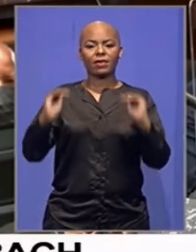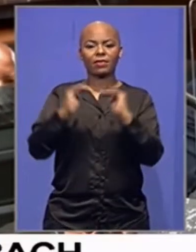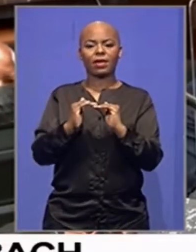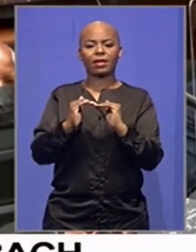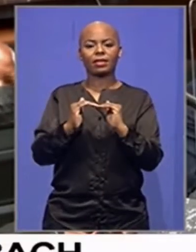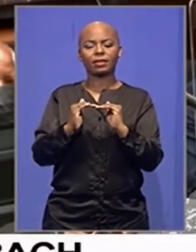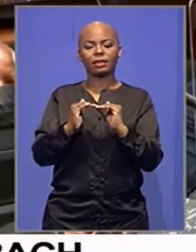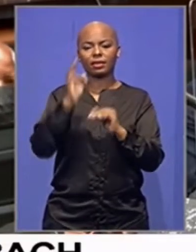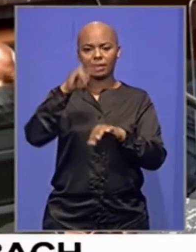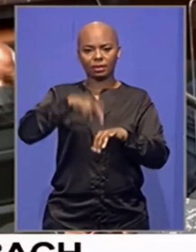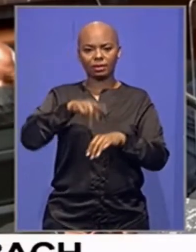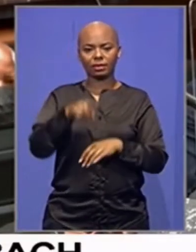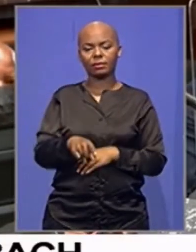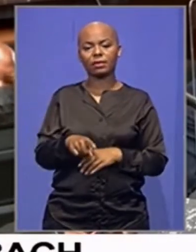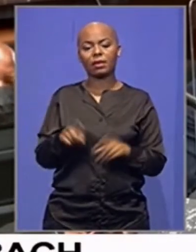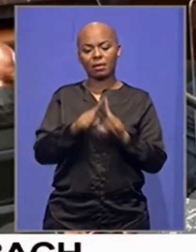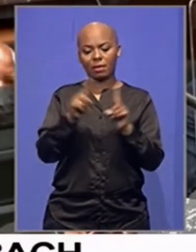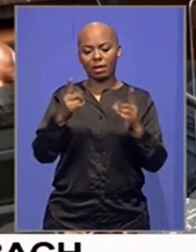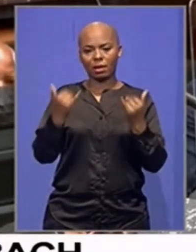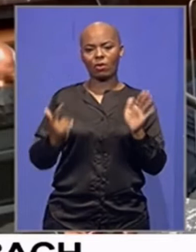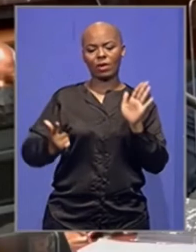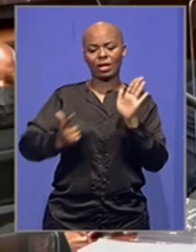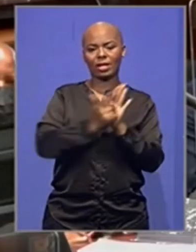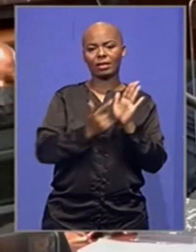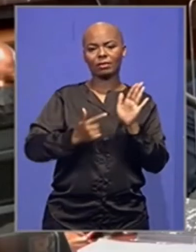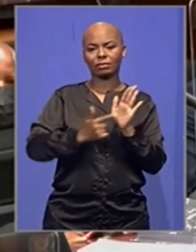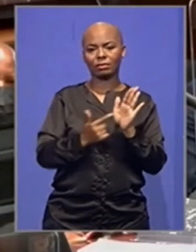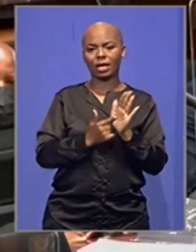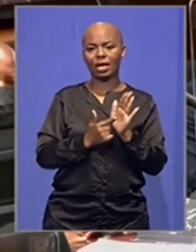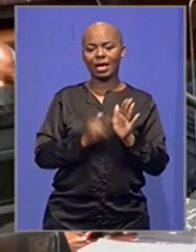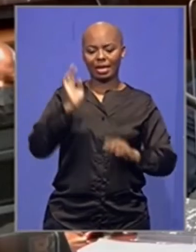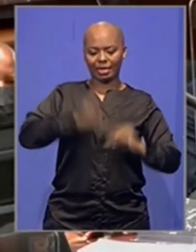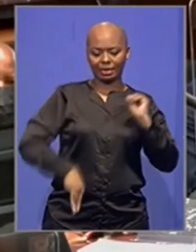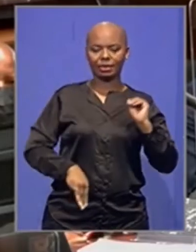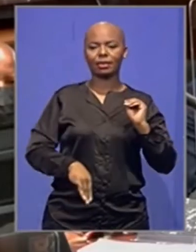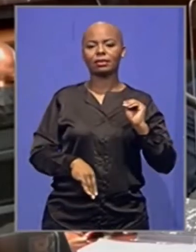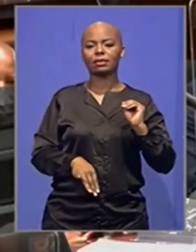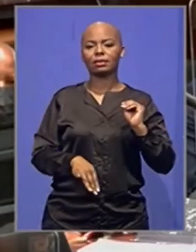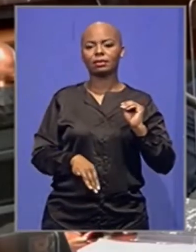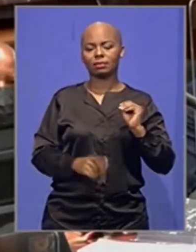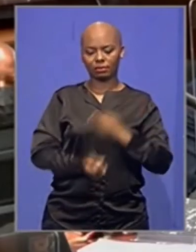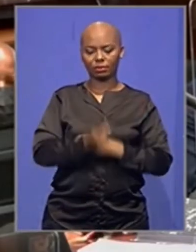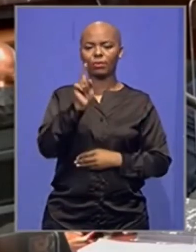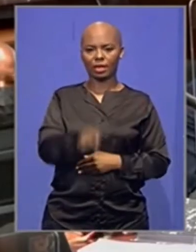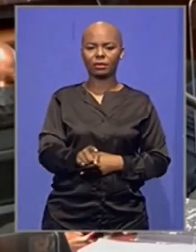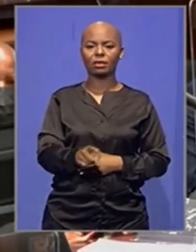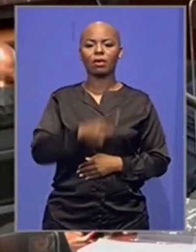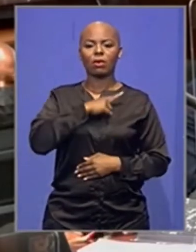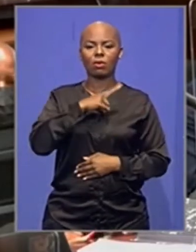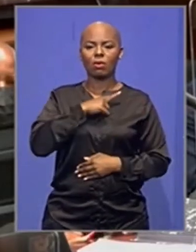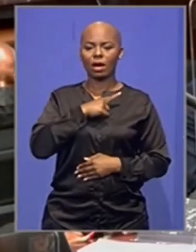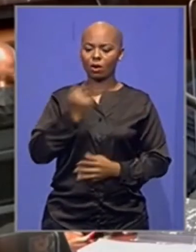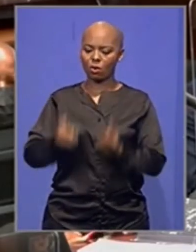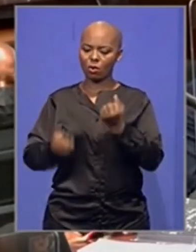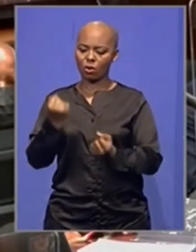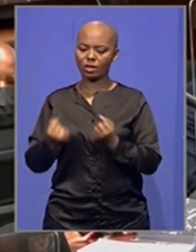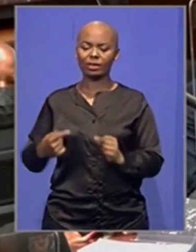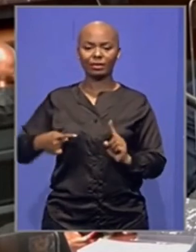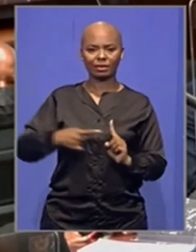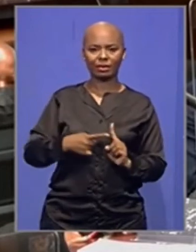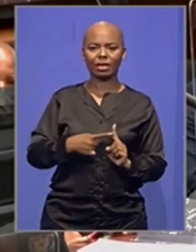actively discourage preliminary litigation. Courts should further be aware that persons facing serious